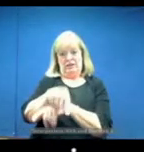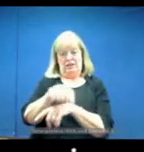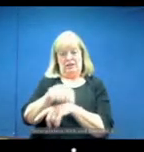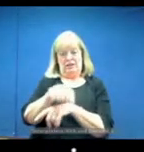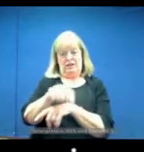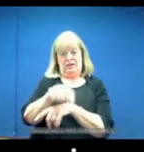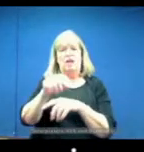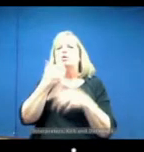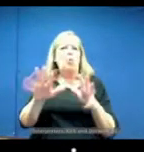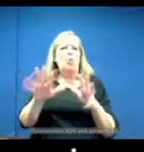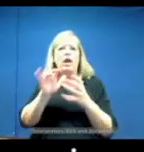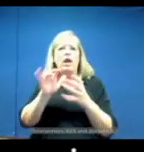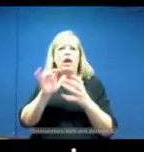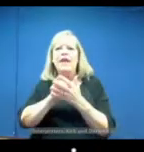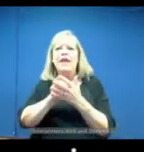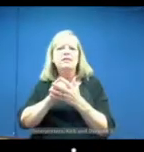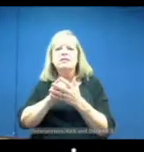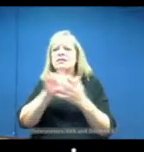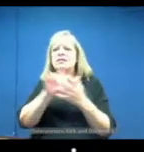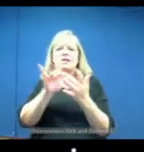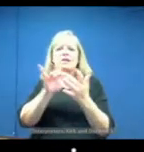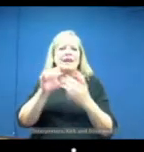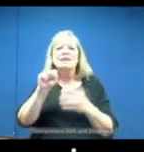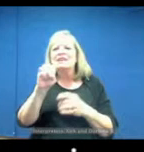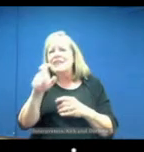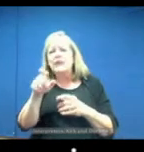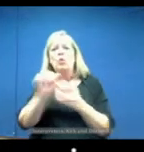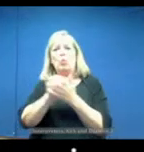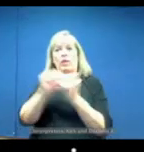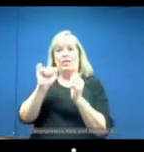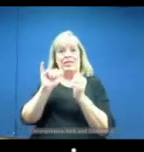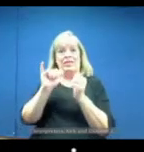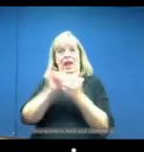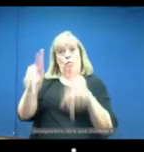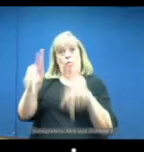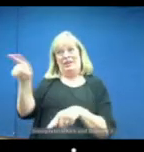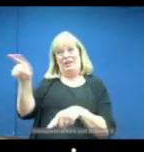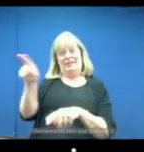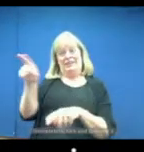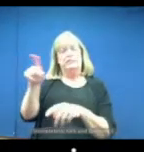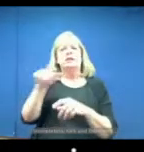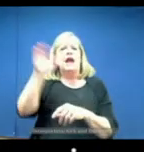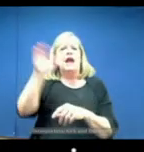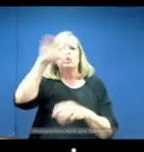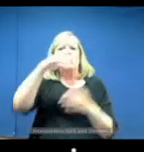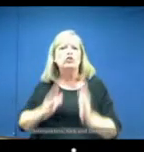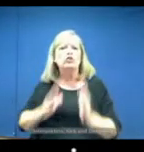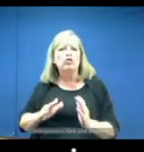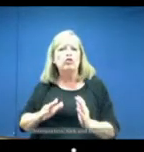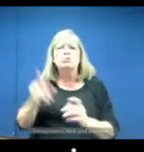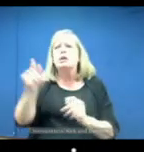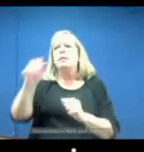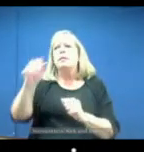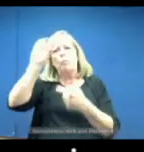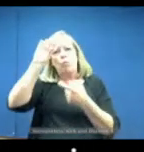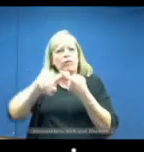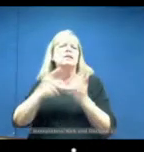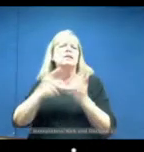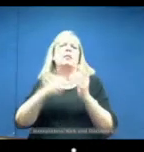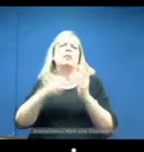is not a stranger. Right? So a boyfriend, it's also called date rape, and it's also